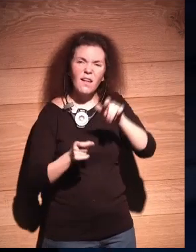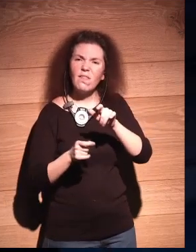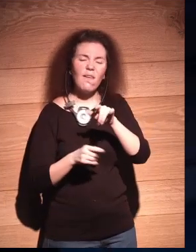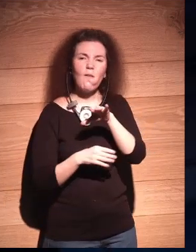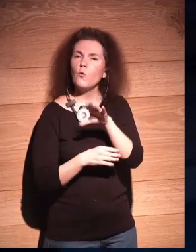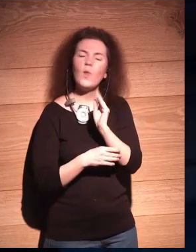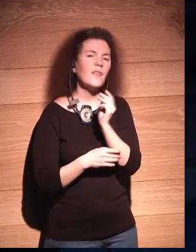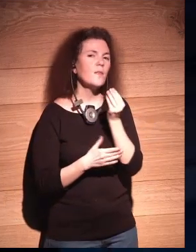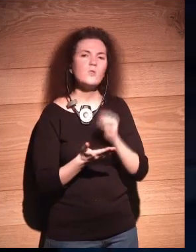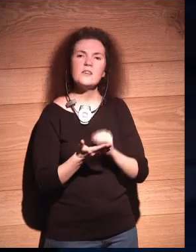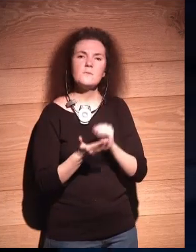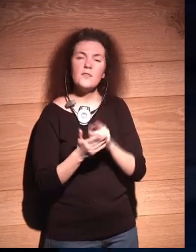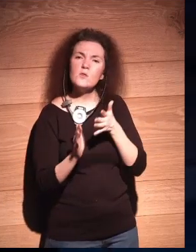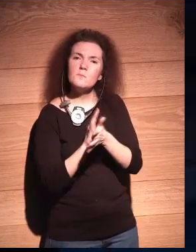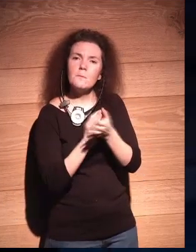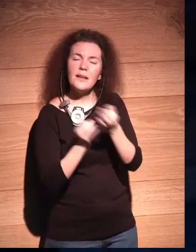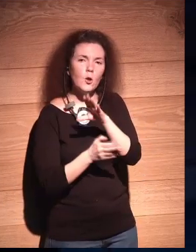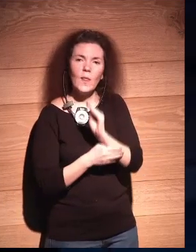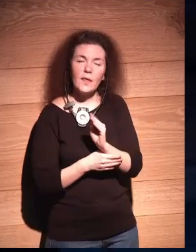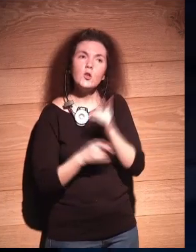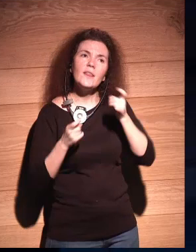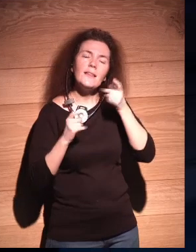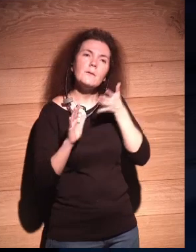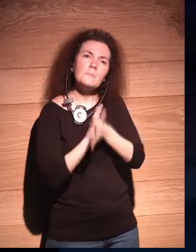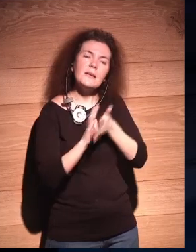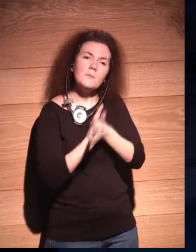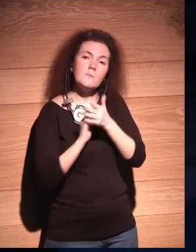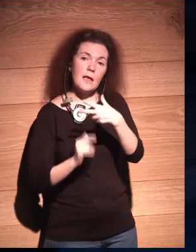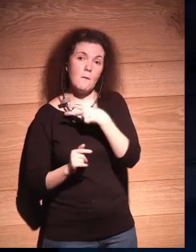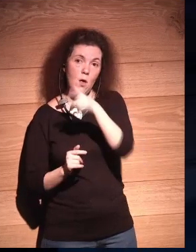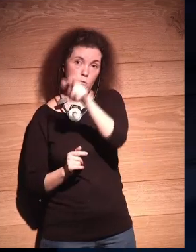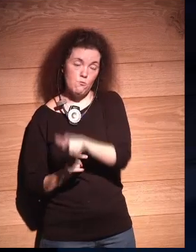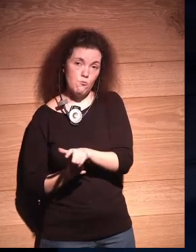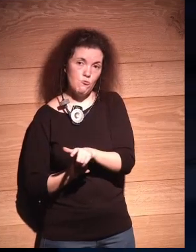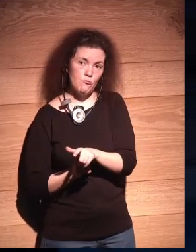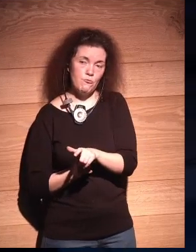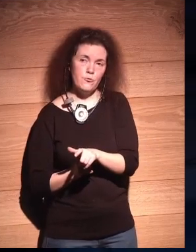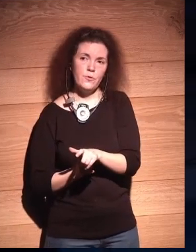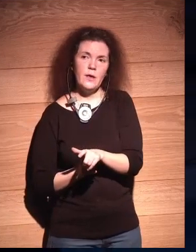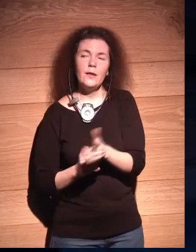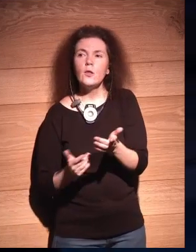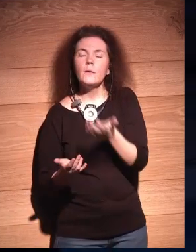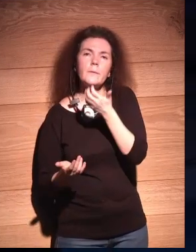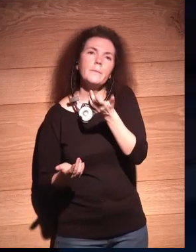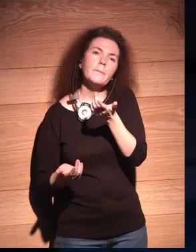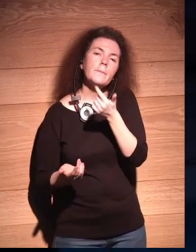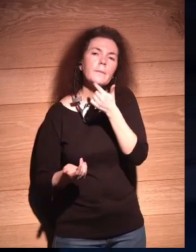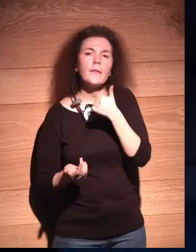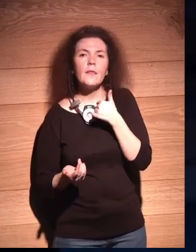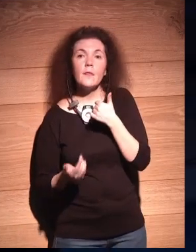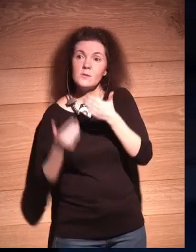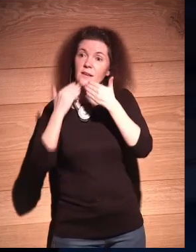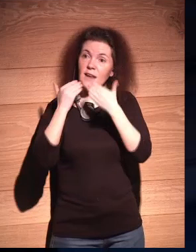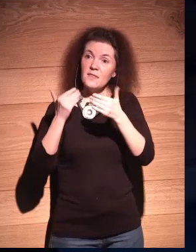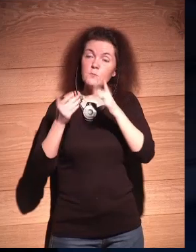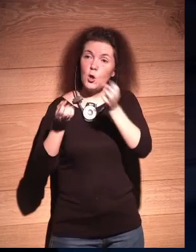trying to explain that to this lawyer, and instead of saying, "Oh, thank you for telling me about your interesting project, but we